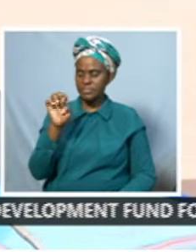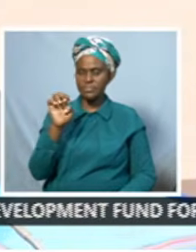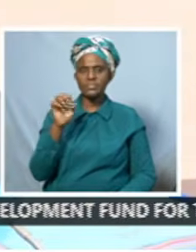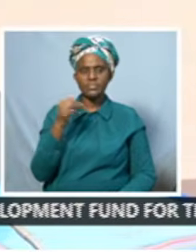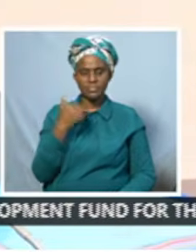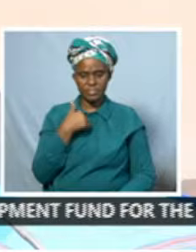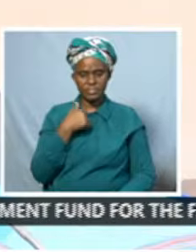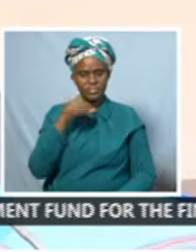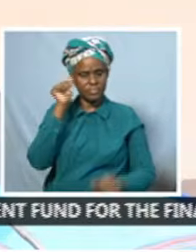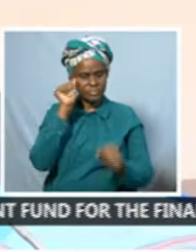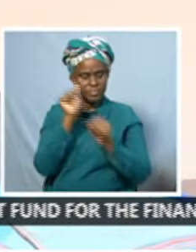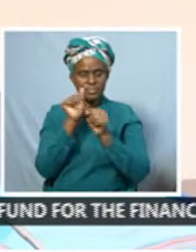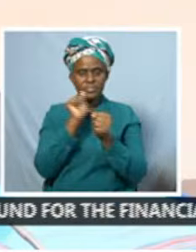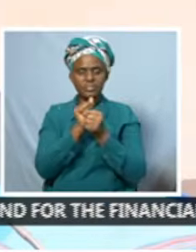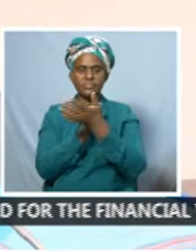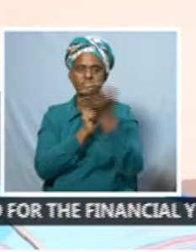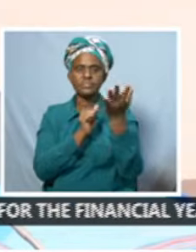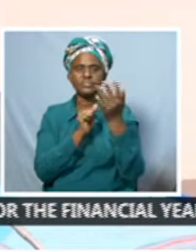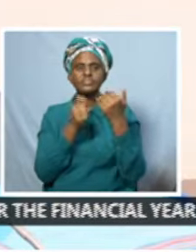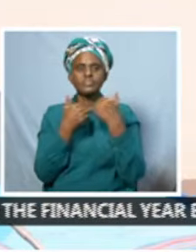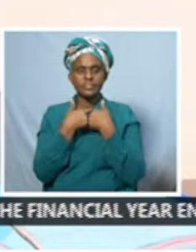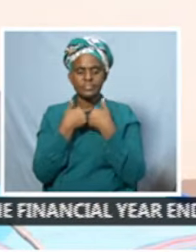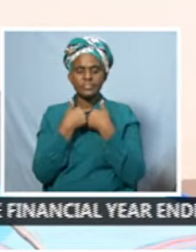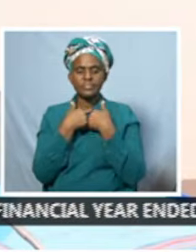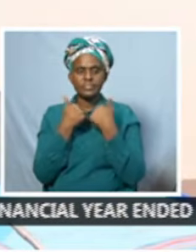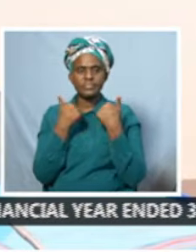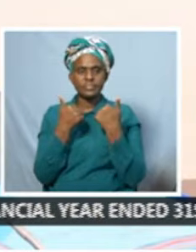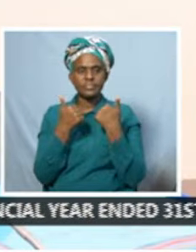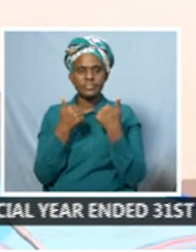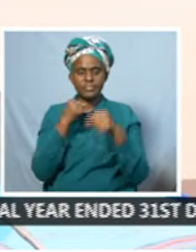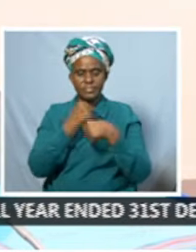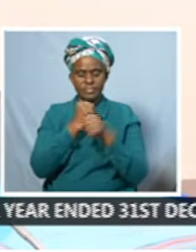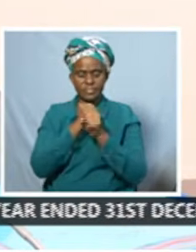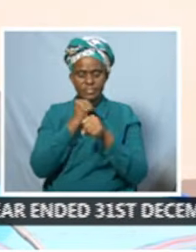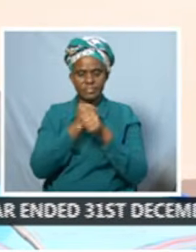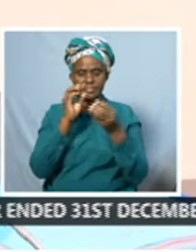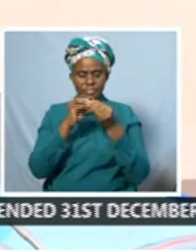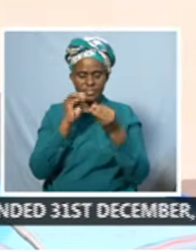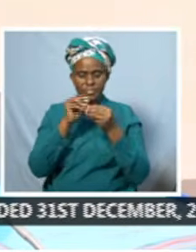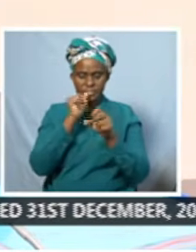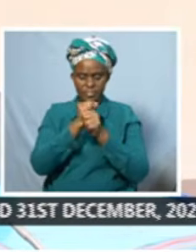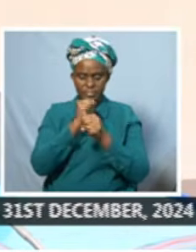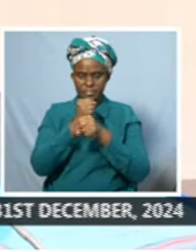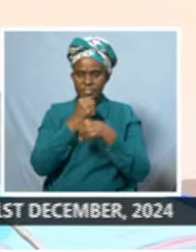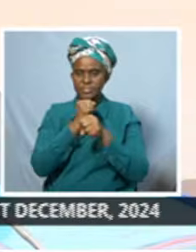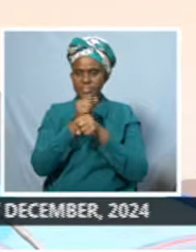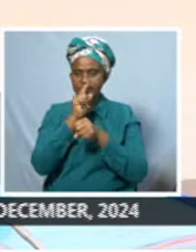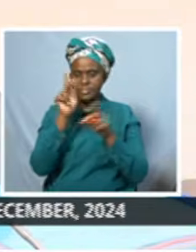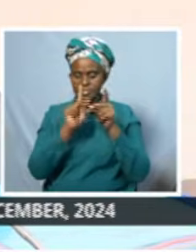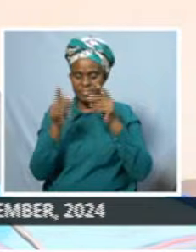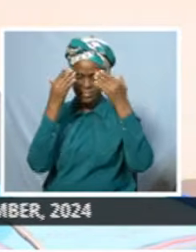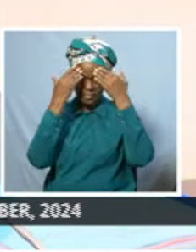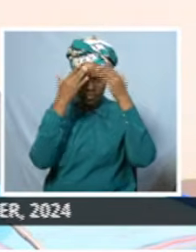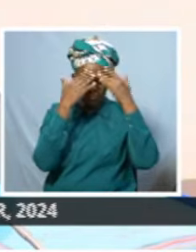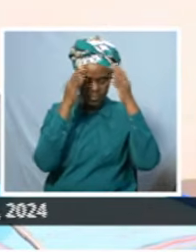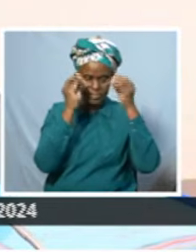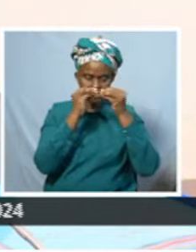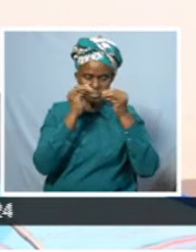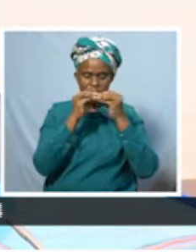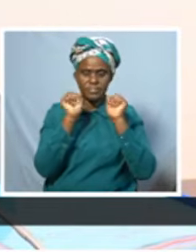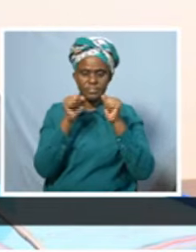do agree with you, because we actually been making a lot of efforts to ensure that people are sensitized and they